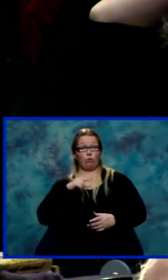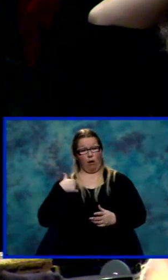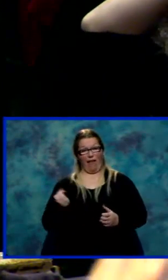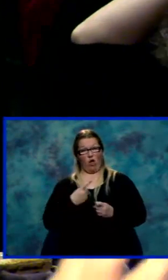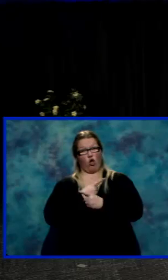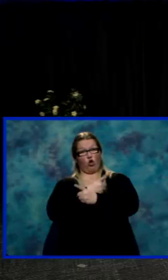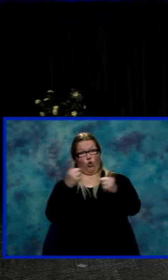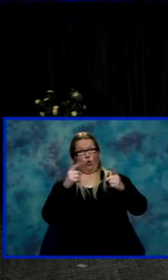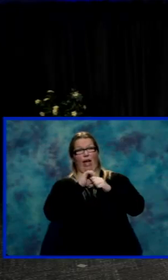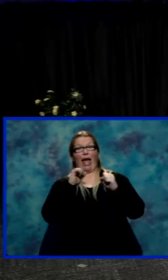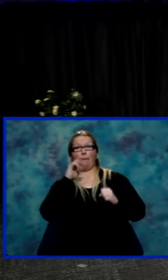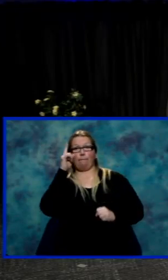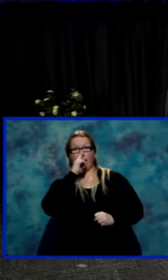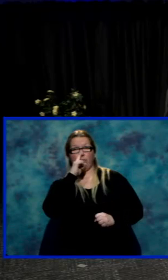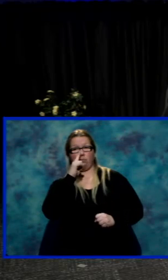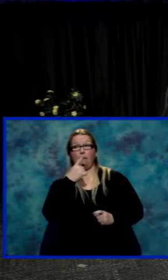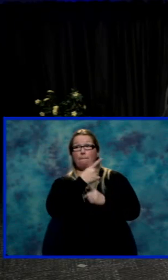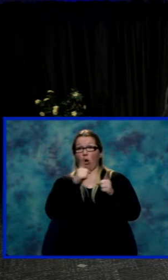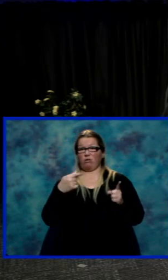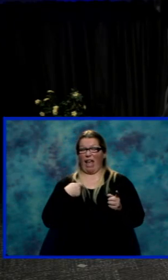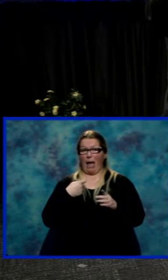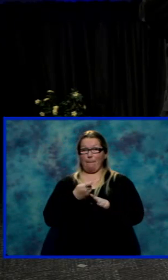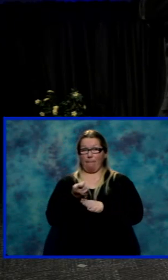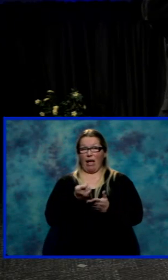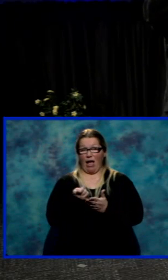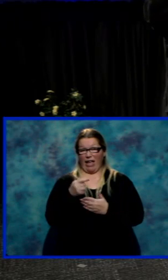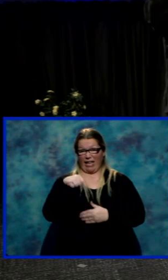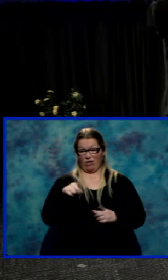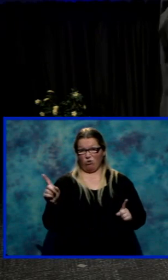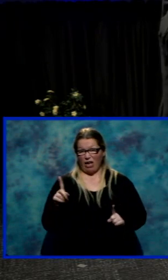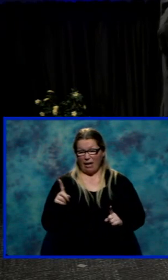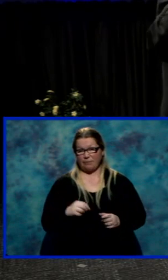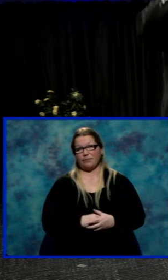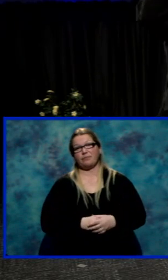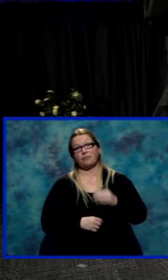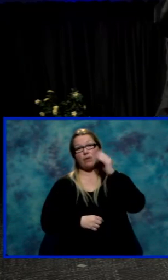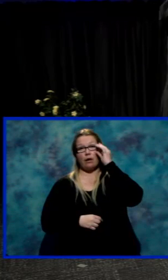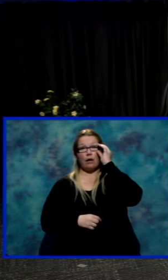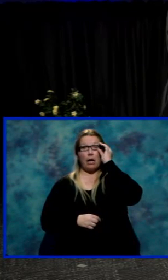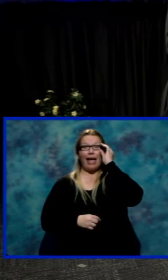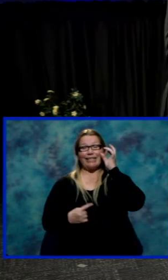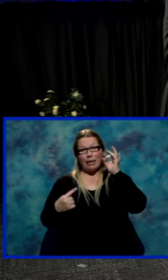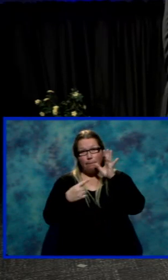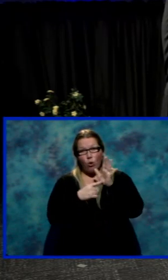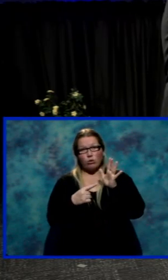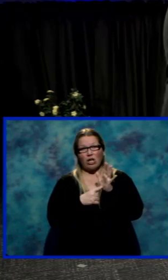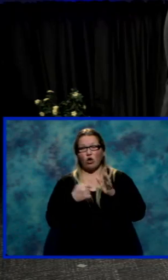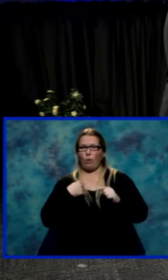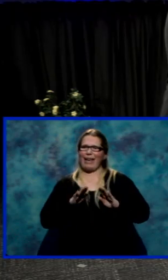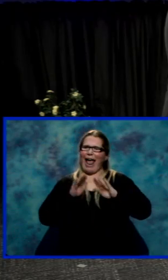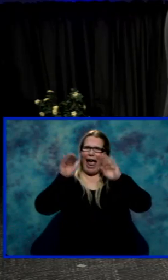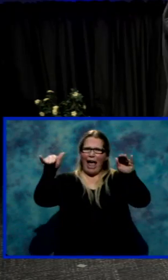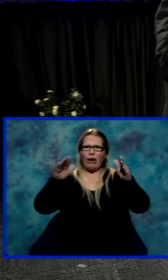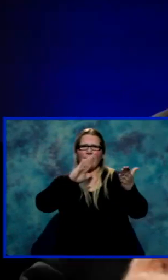and I'm looking out, most of our members are here today. It's so important that we get out into the community and